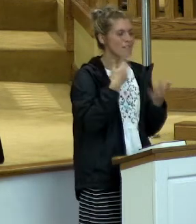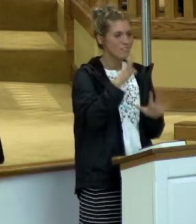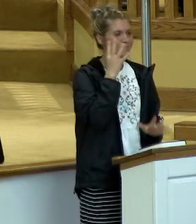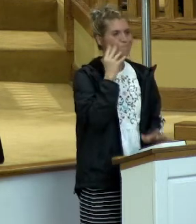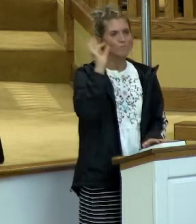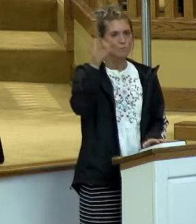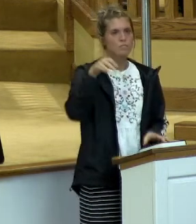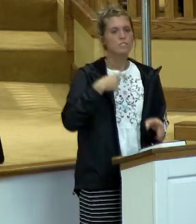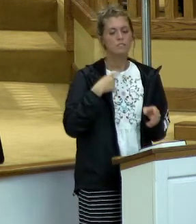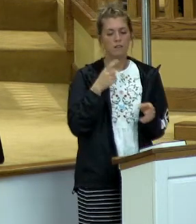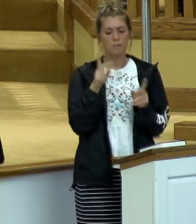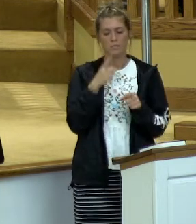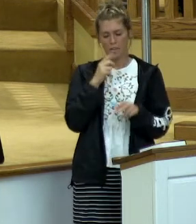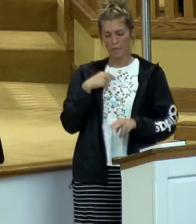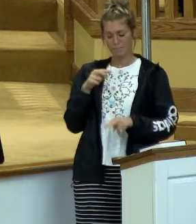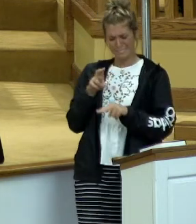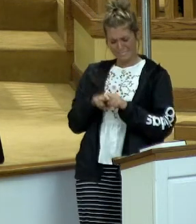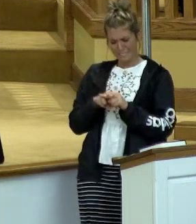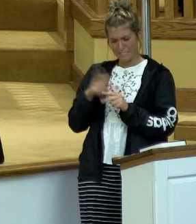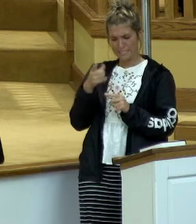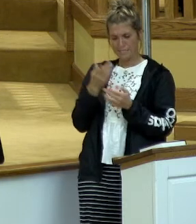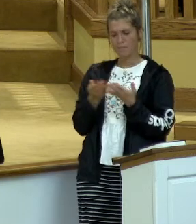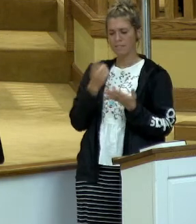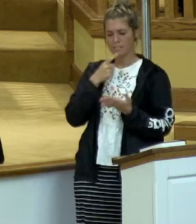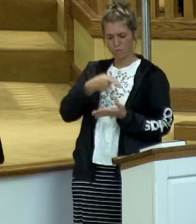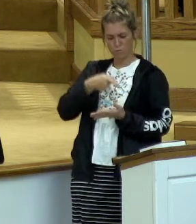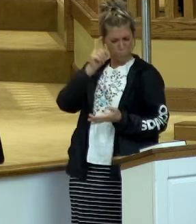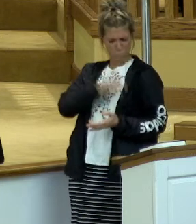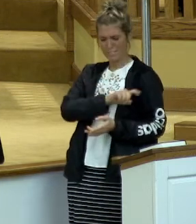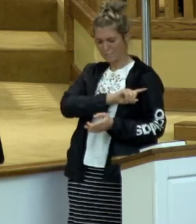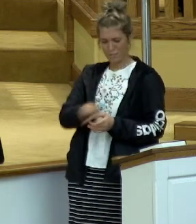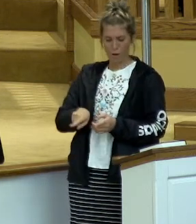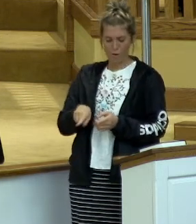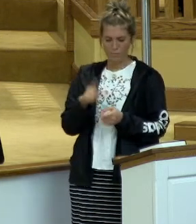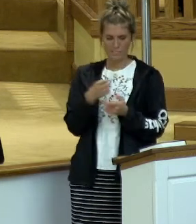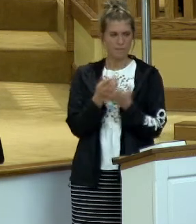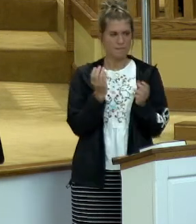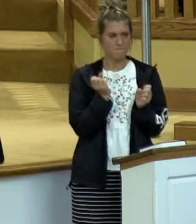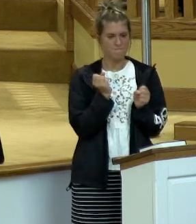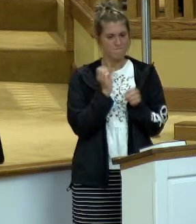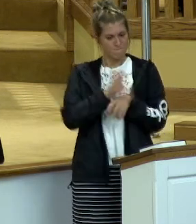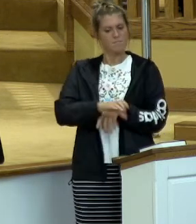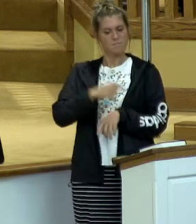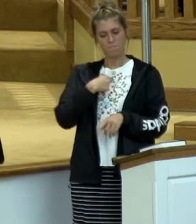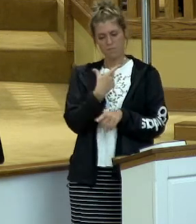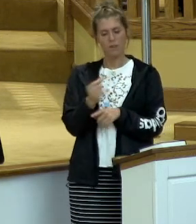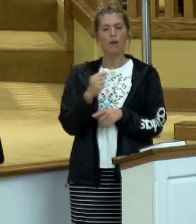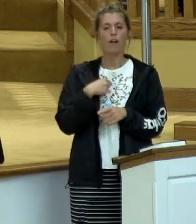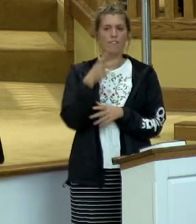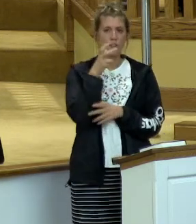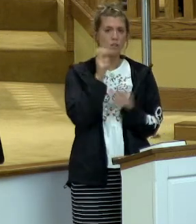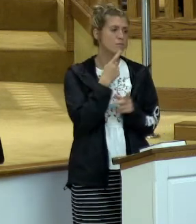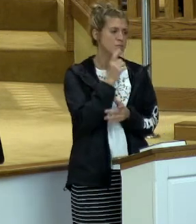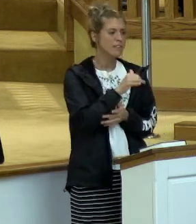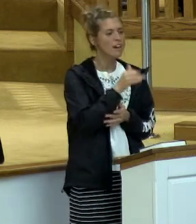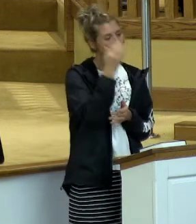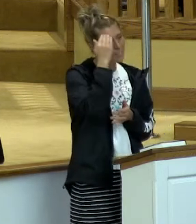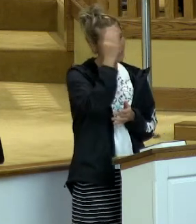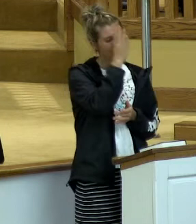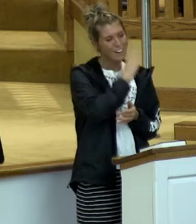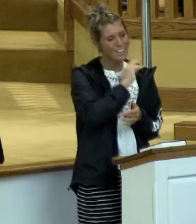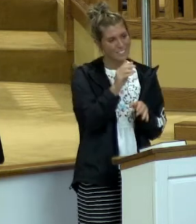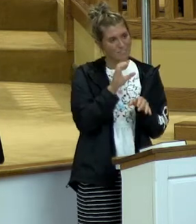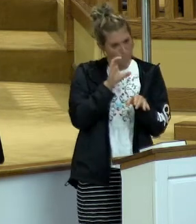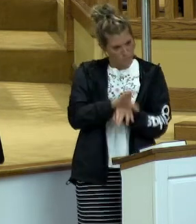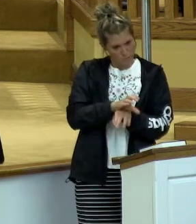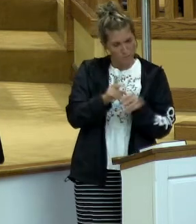at, they've said, I was sitting there and just something just said, you have to go. Something made me go. And that's what I've heard them say. Now, we know God doesn't make